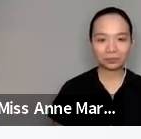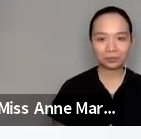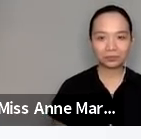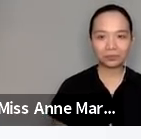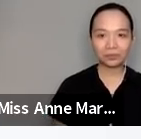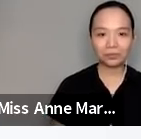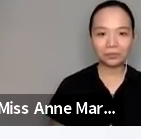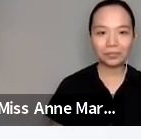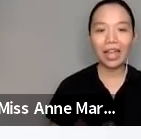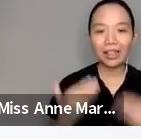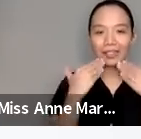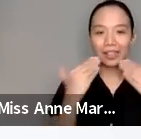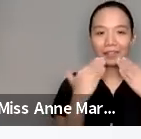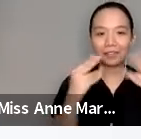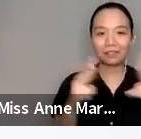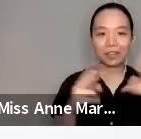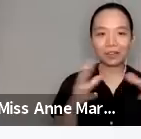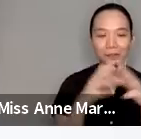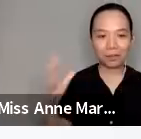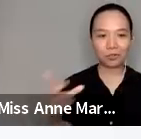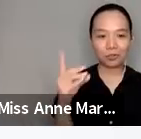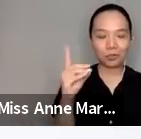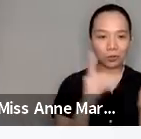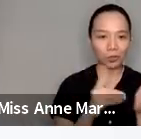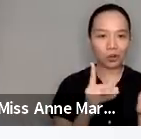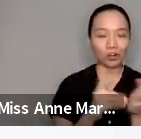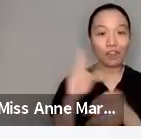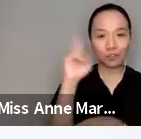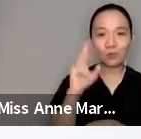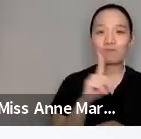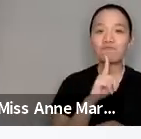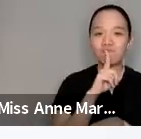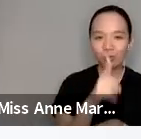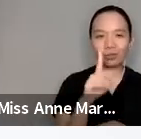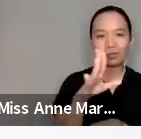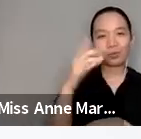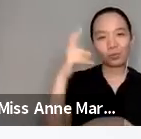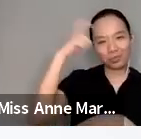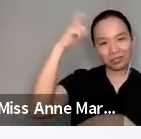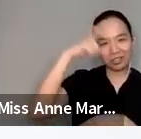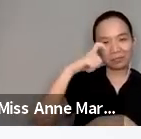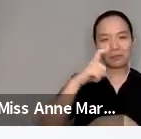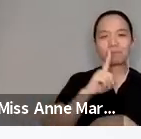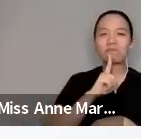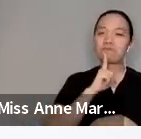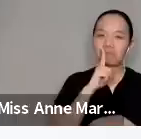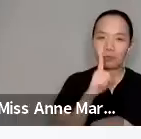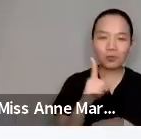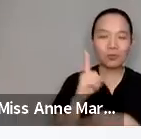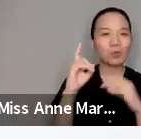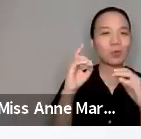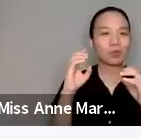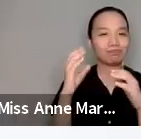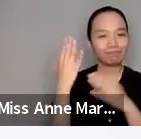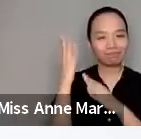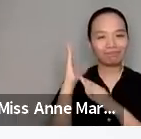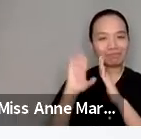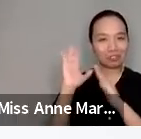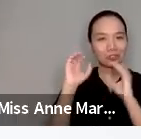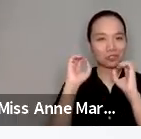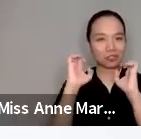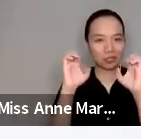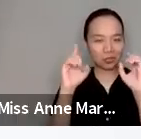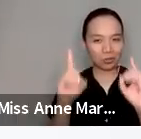Thank you very much, Dr. Rufinus. Indeed, your golden nuggets of wisdom as a seasoned educator will inspire our